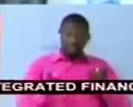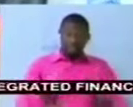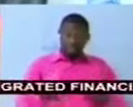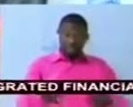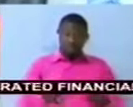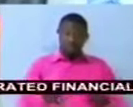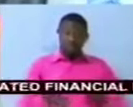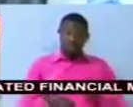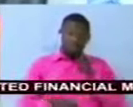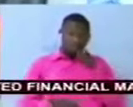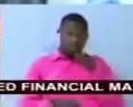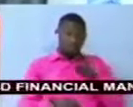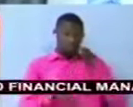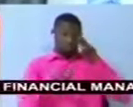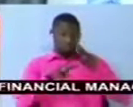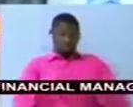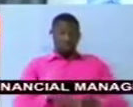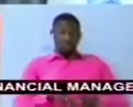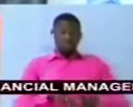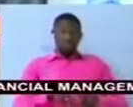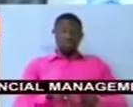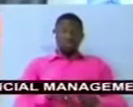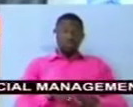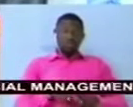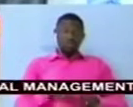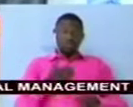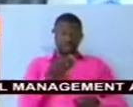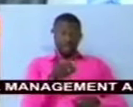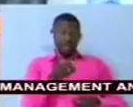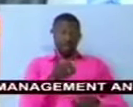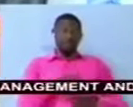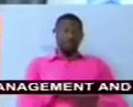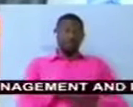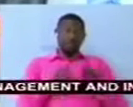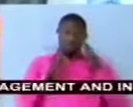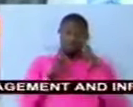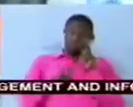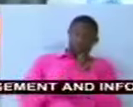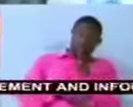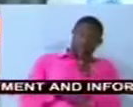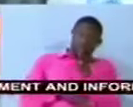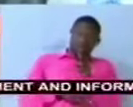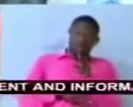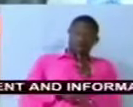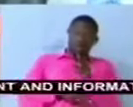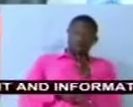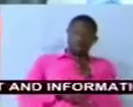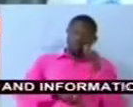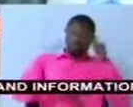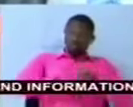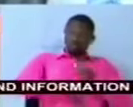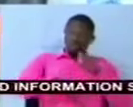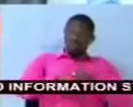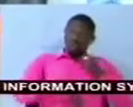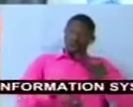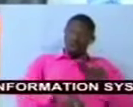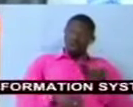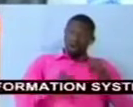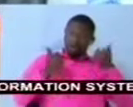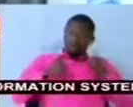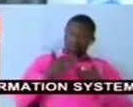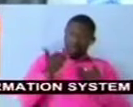momu talk and he sit di setan xew xew yile and was watching what was going